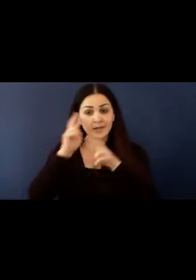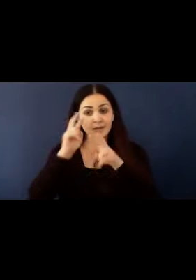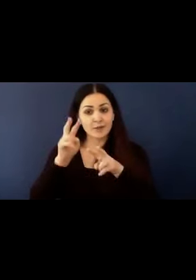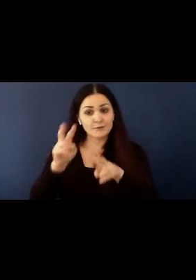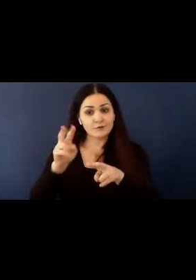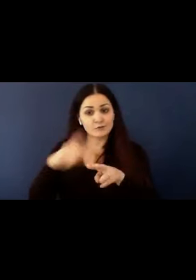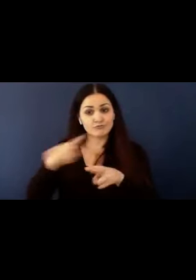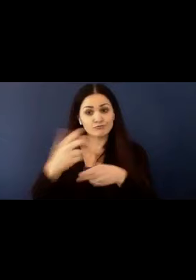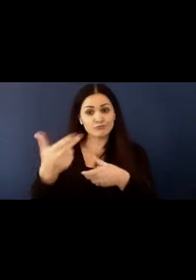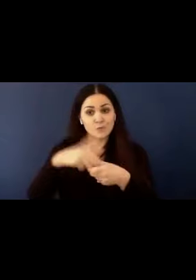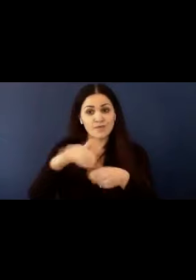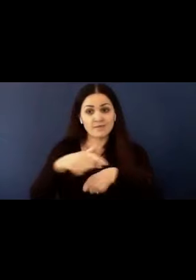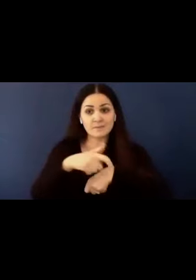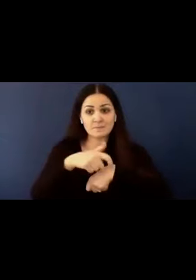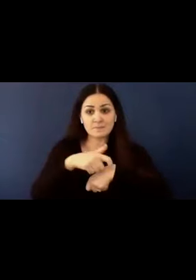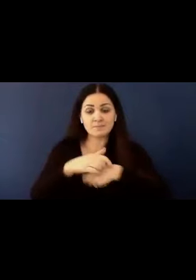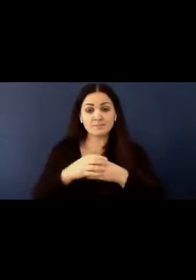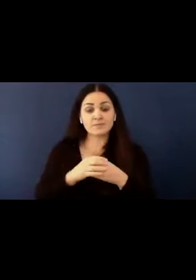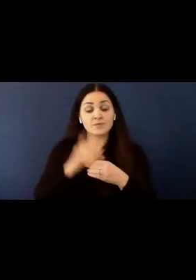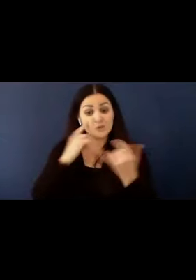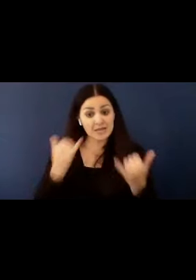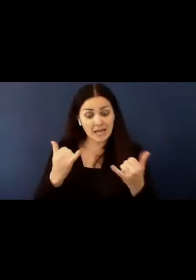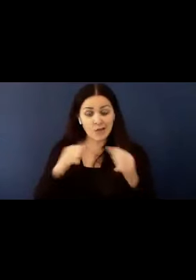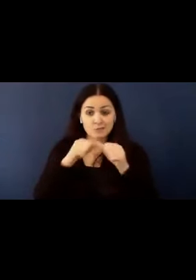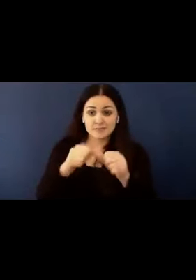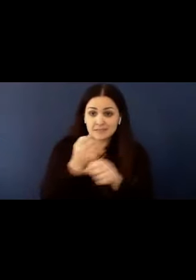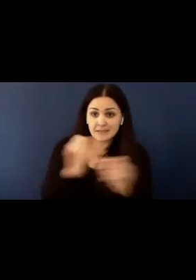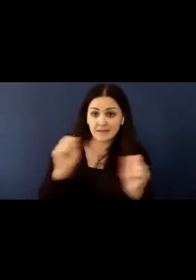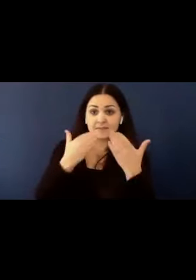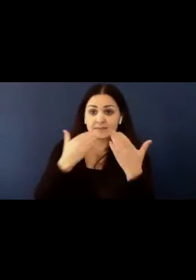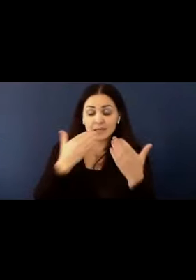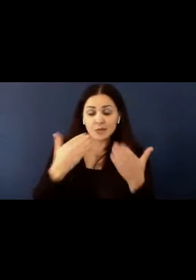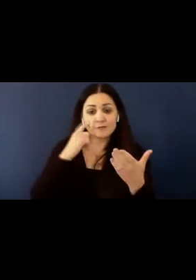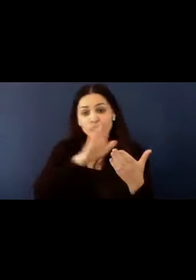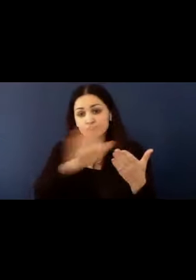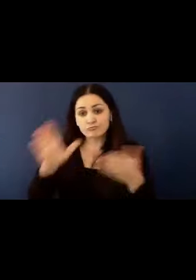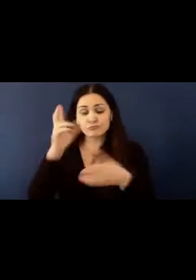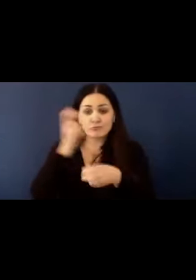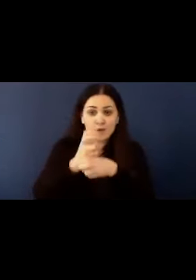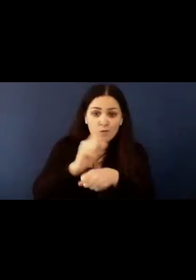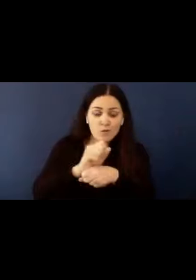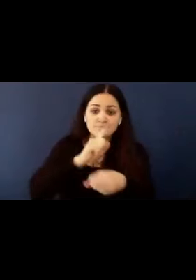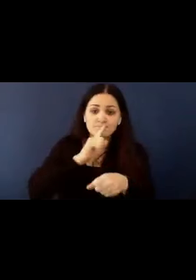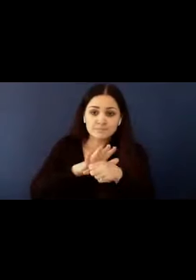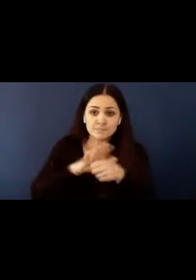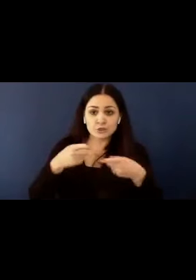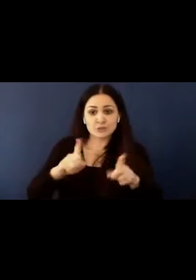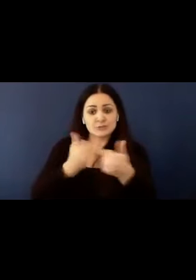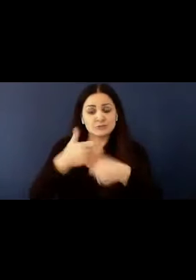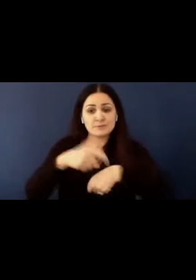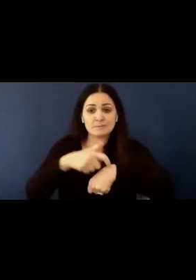you all then. In the meantime, be safe and thank you all again for all of your hard work and dedication during these challenging times.